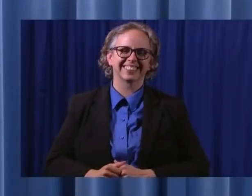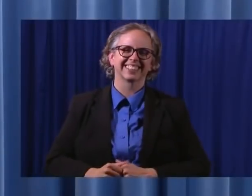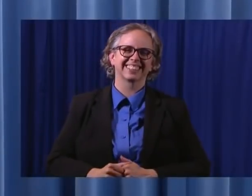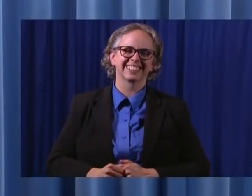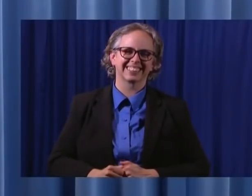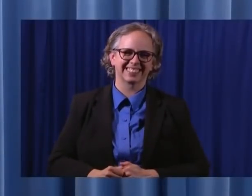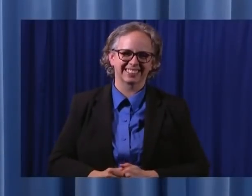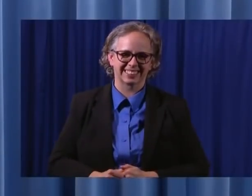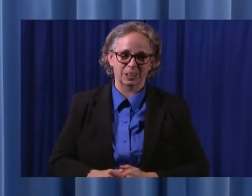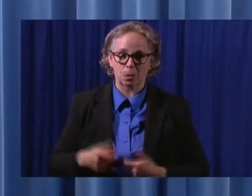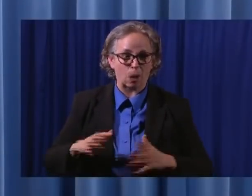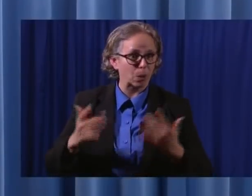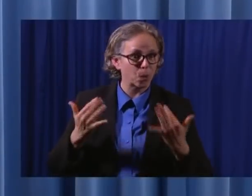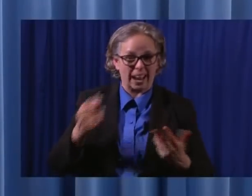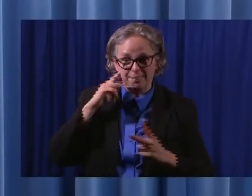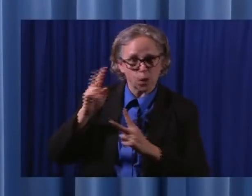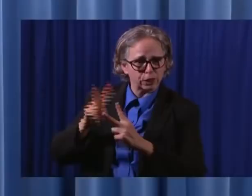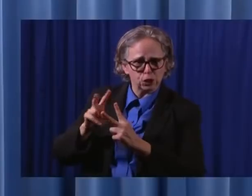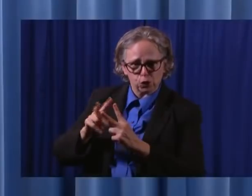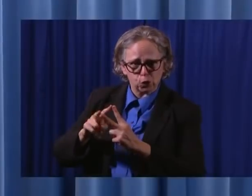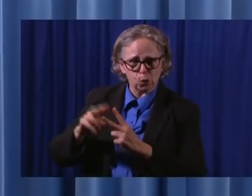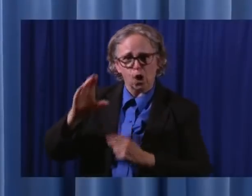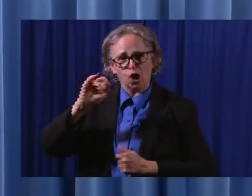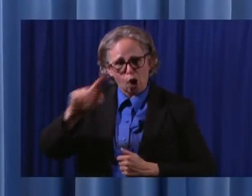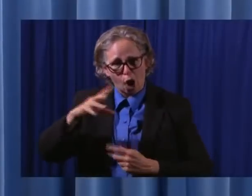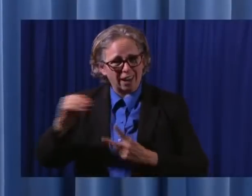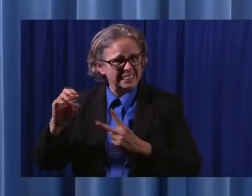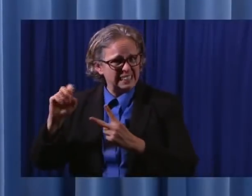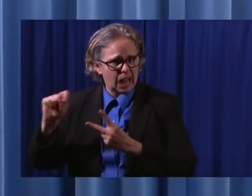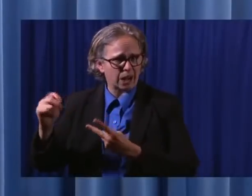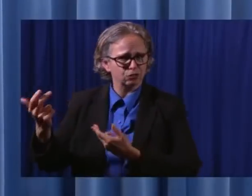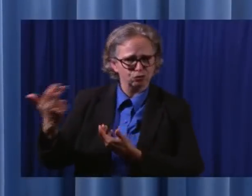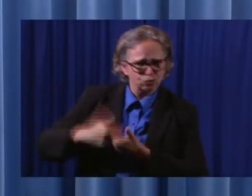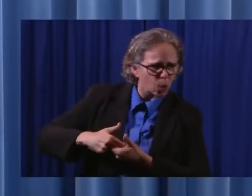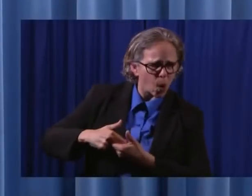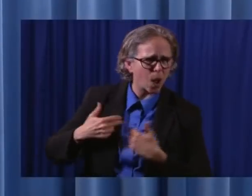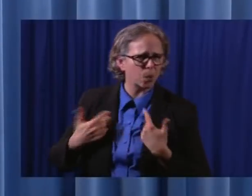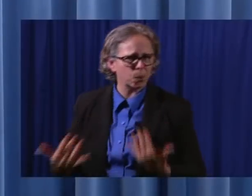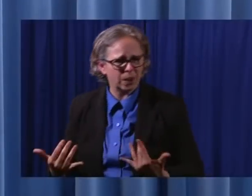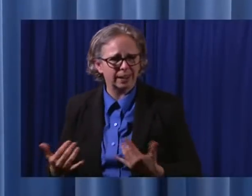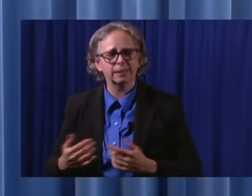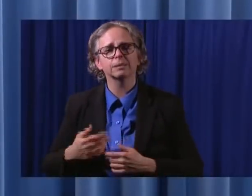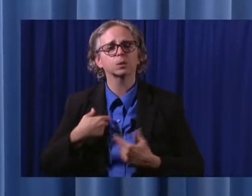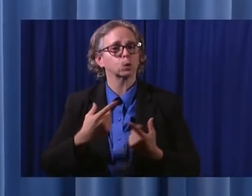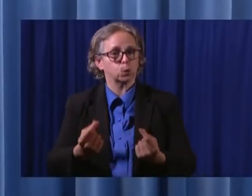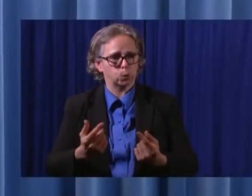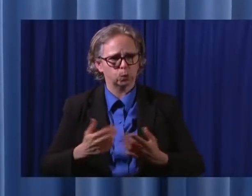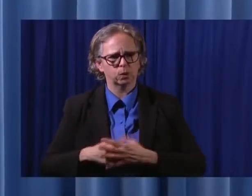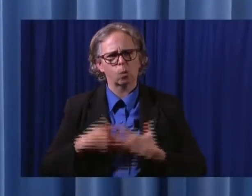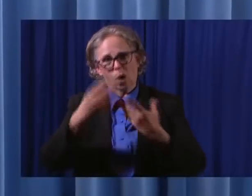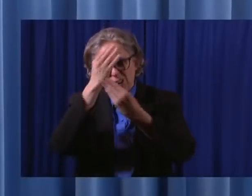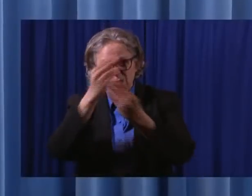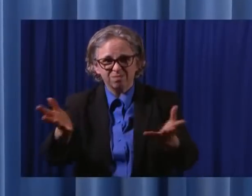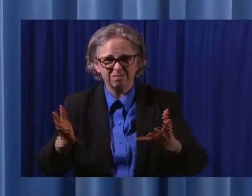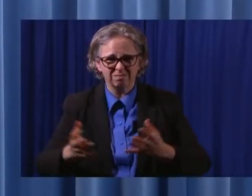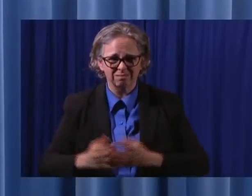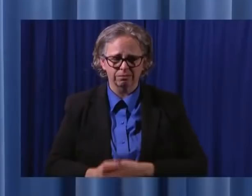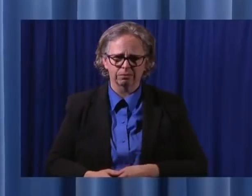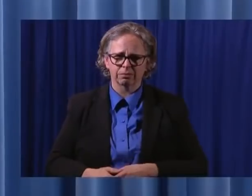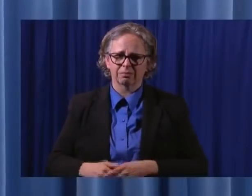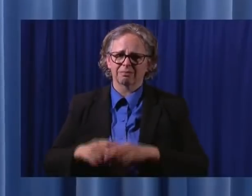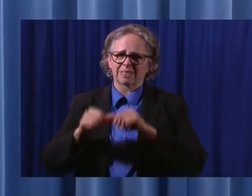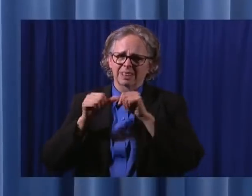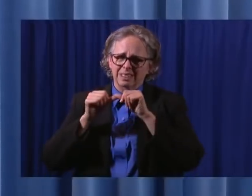Carl and Scott to join us, I can just say that we've had continued conversations